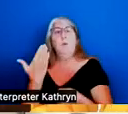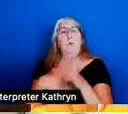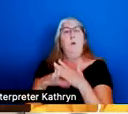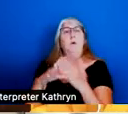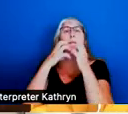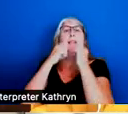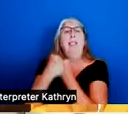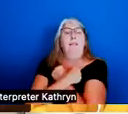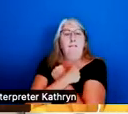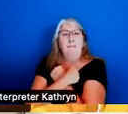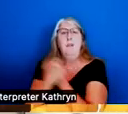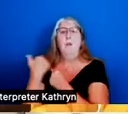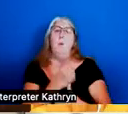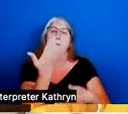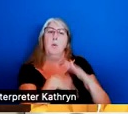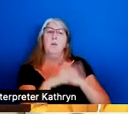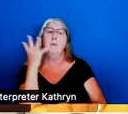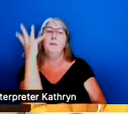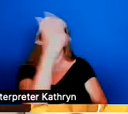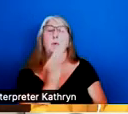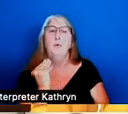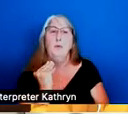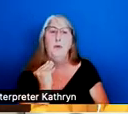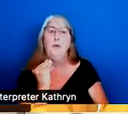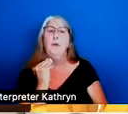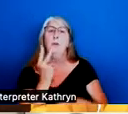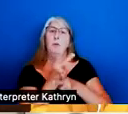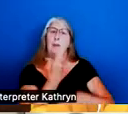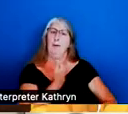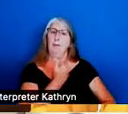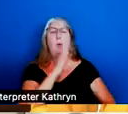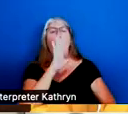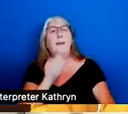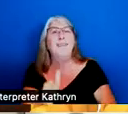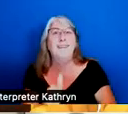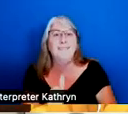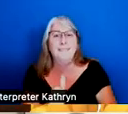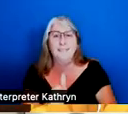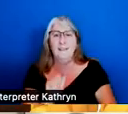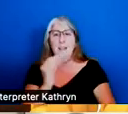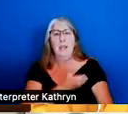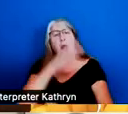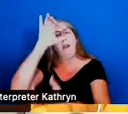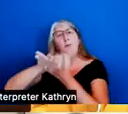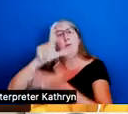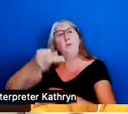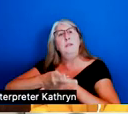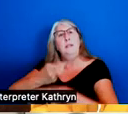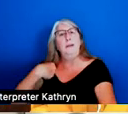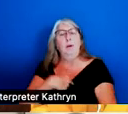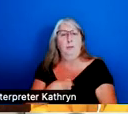loved. We were born to be beautiful, to take care of ourselves. And why not? Our husband's supposed to be taking care of